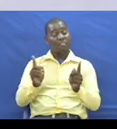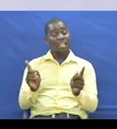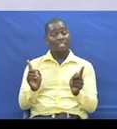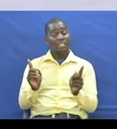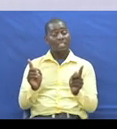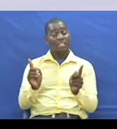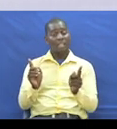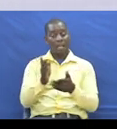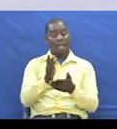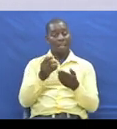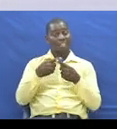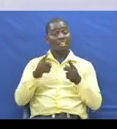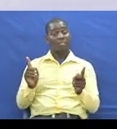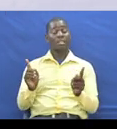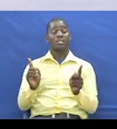but different